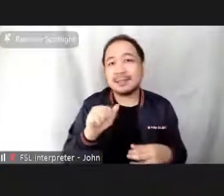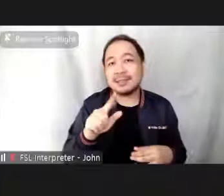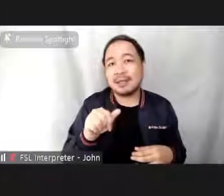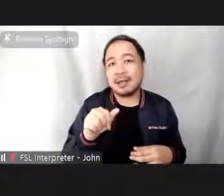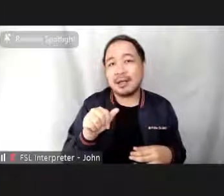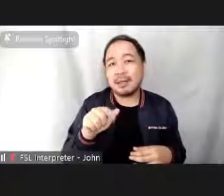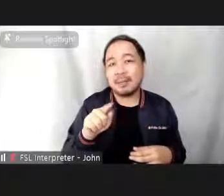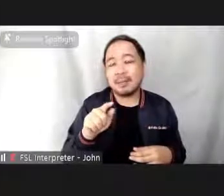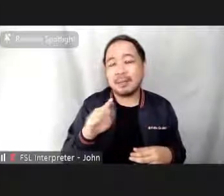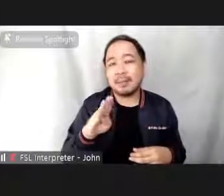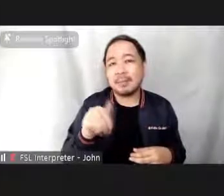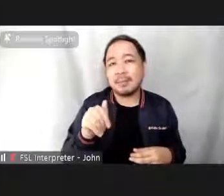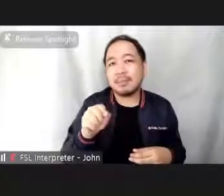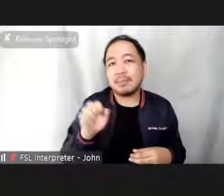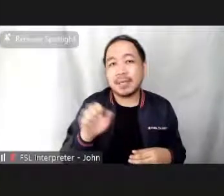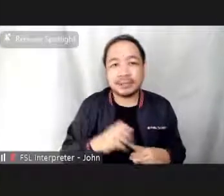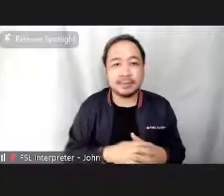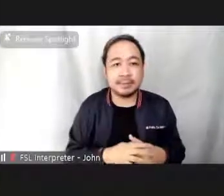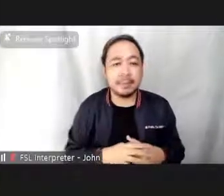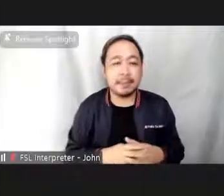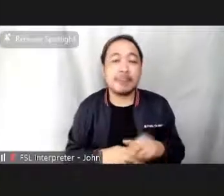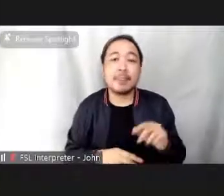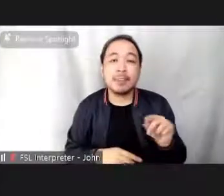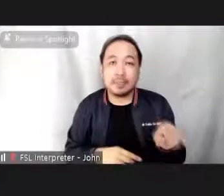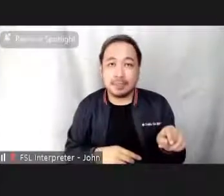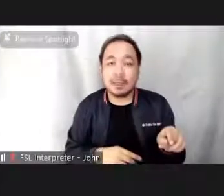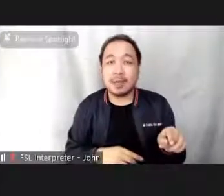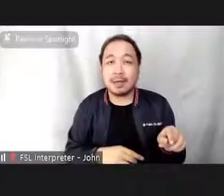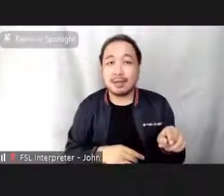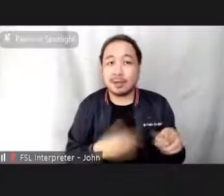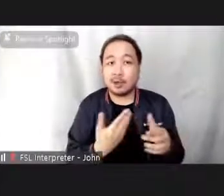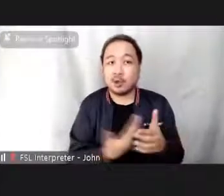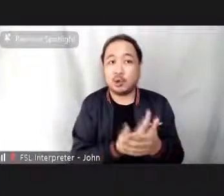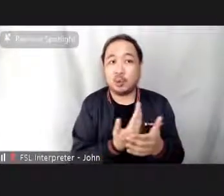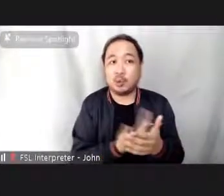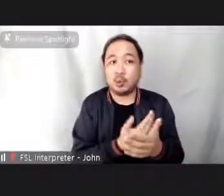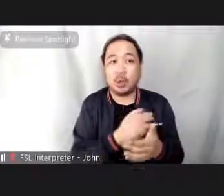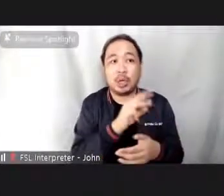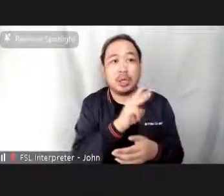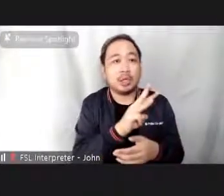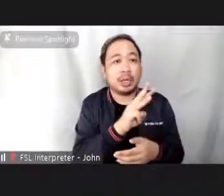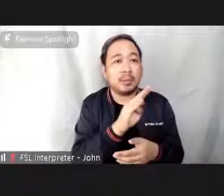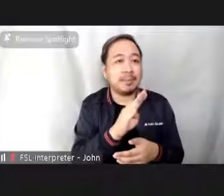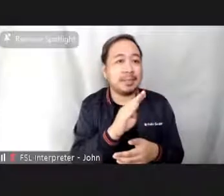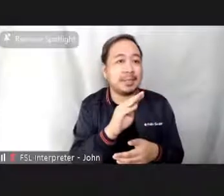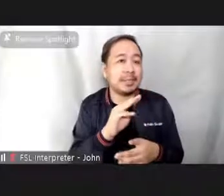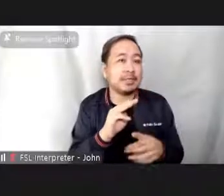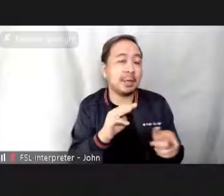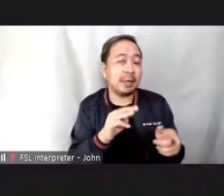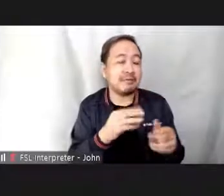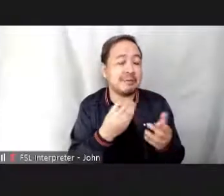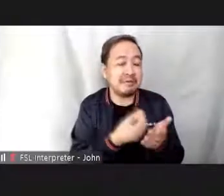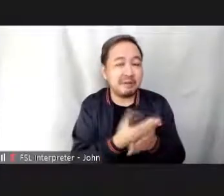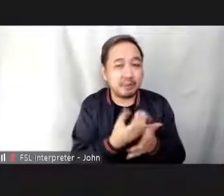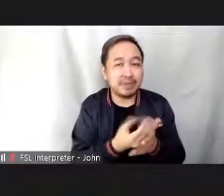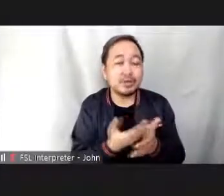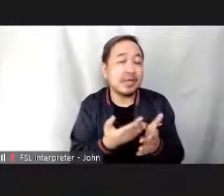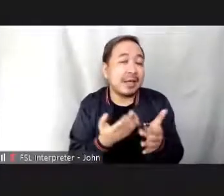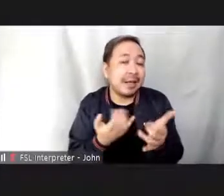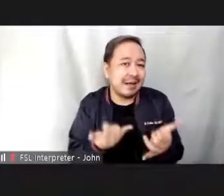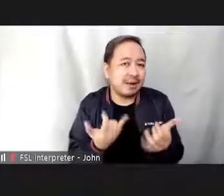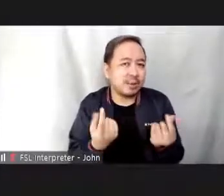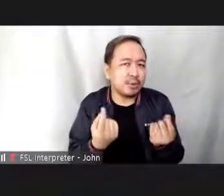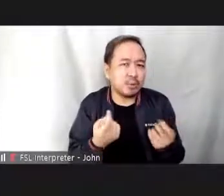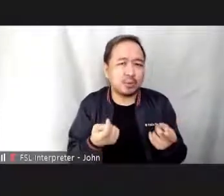This new web-based database is an administrative database or online system designed to gather real-time demographics